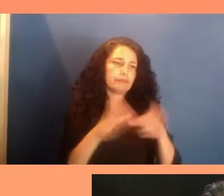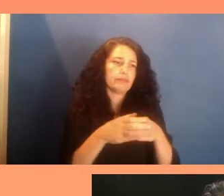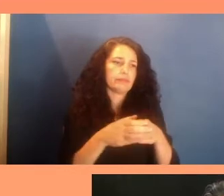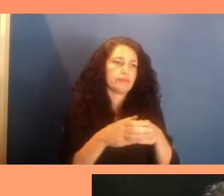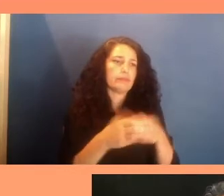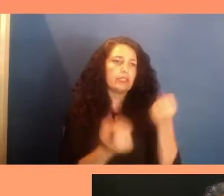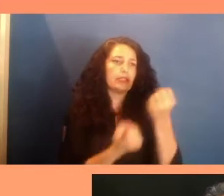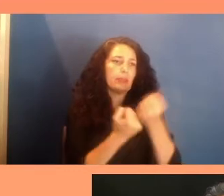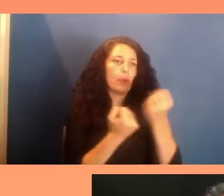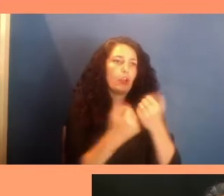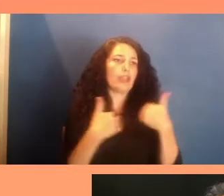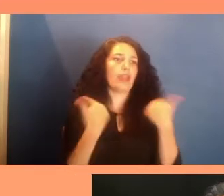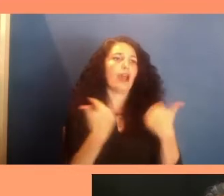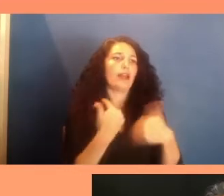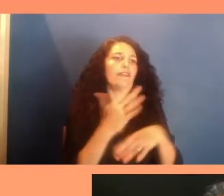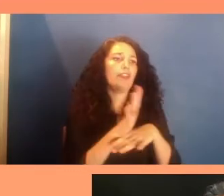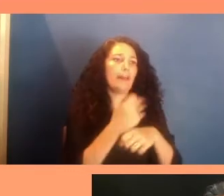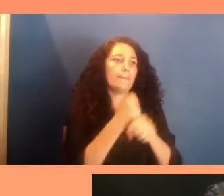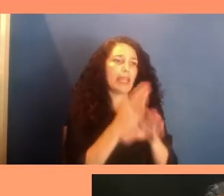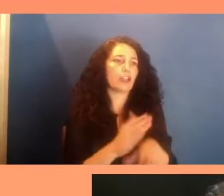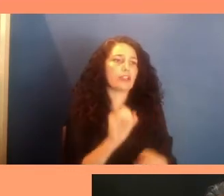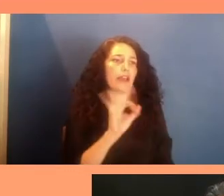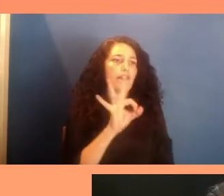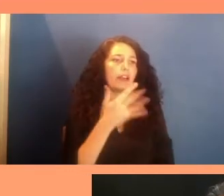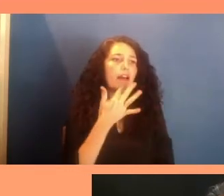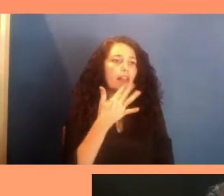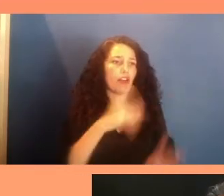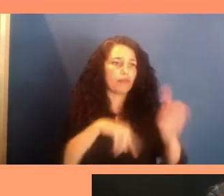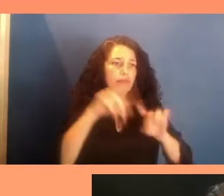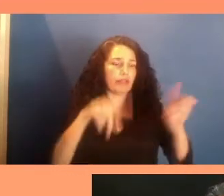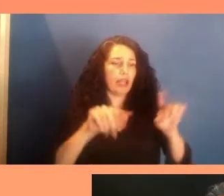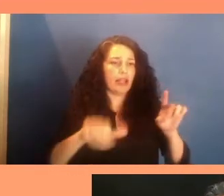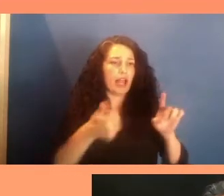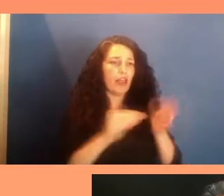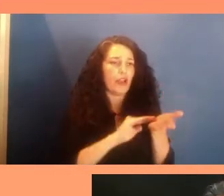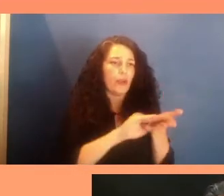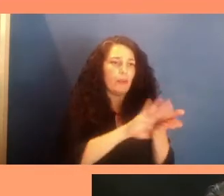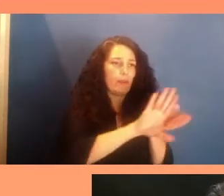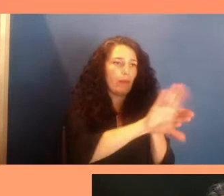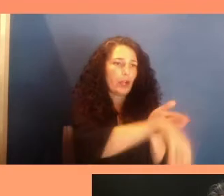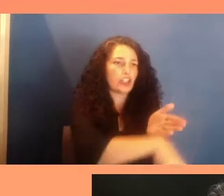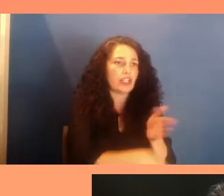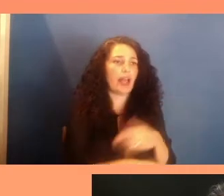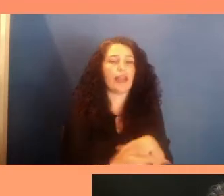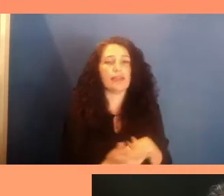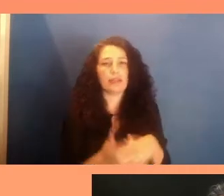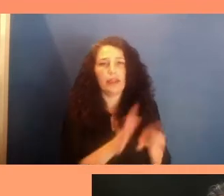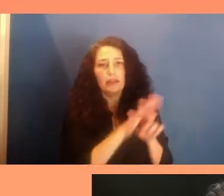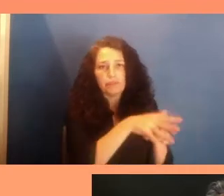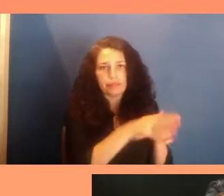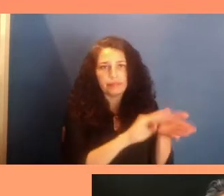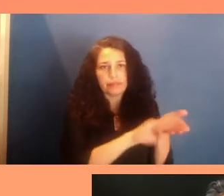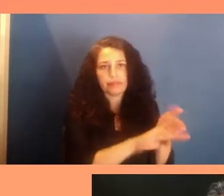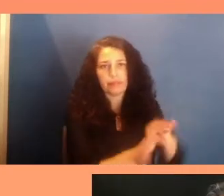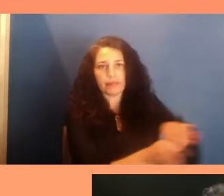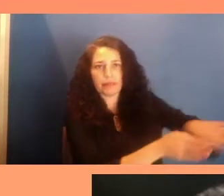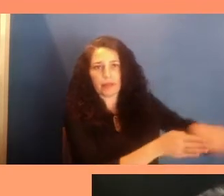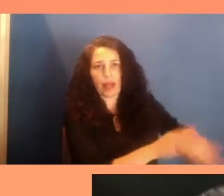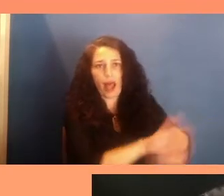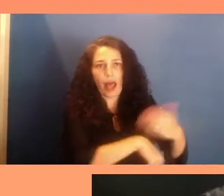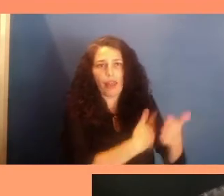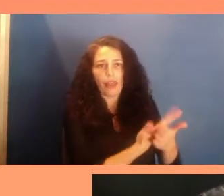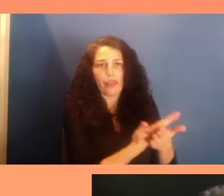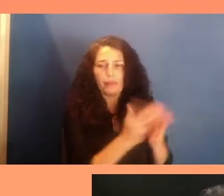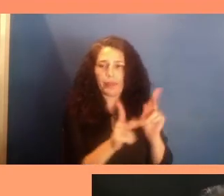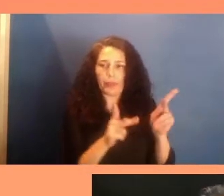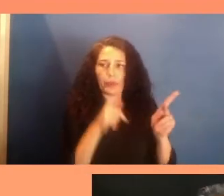specifically filmmakers who are filmmakers of color from other marginalized spaces, BIPOC folks who have coming into the field